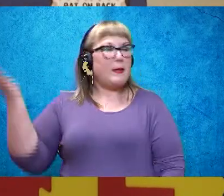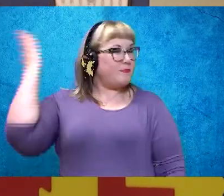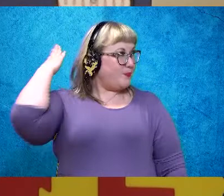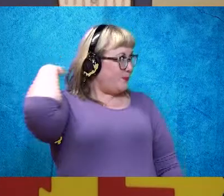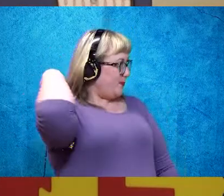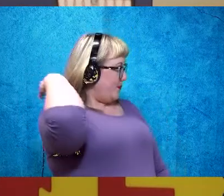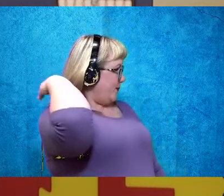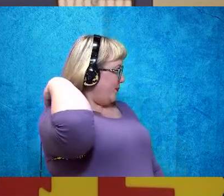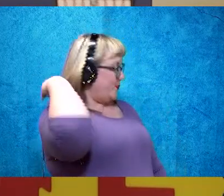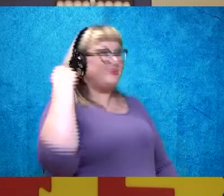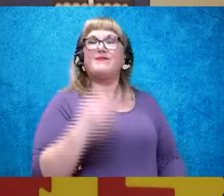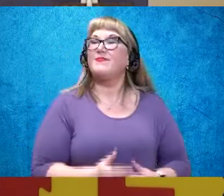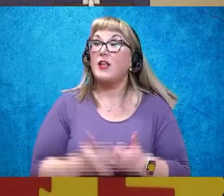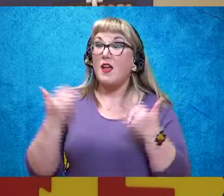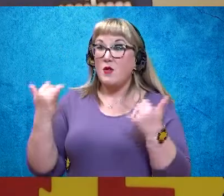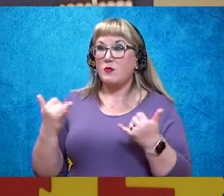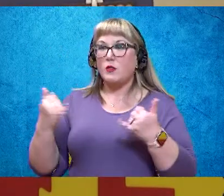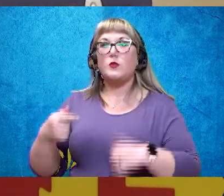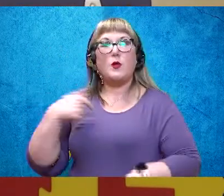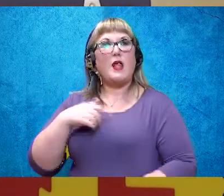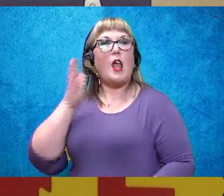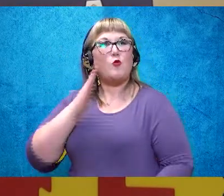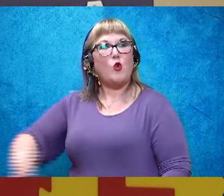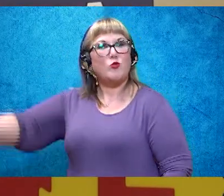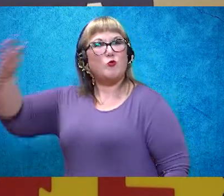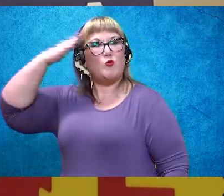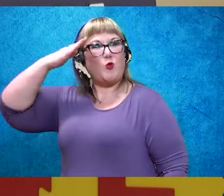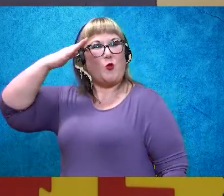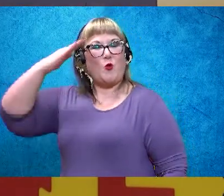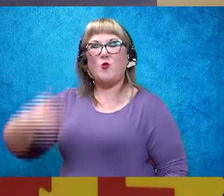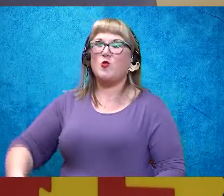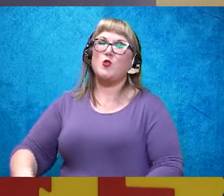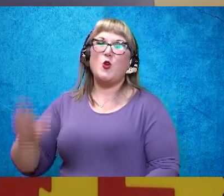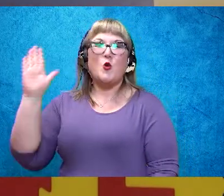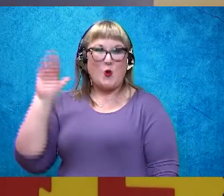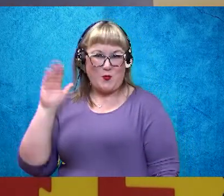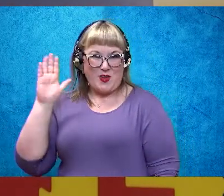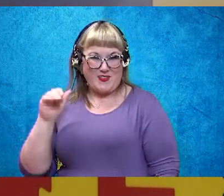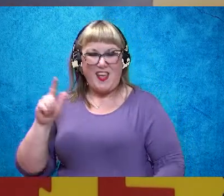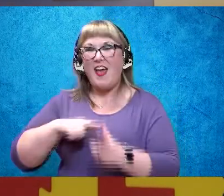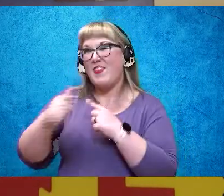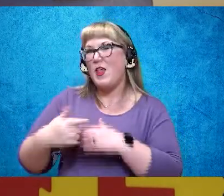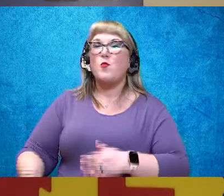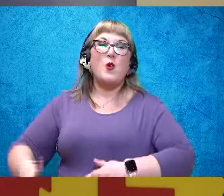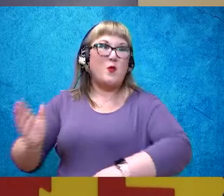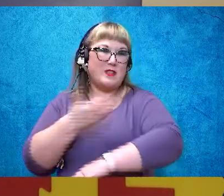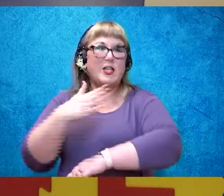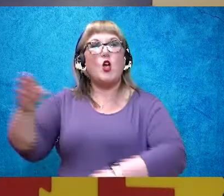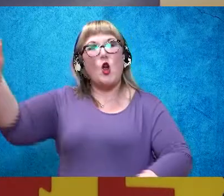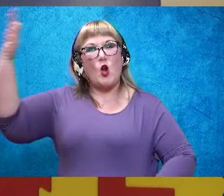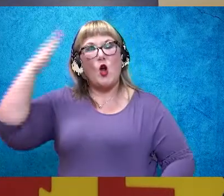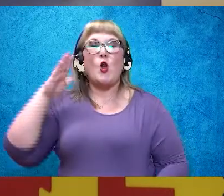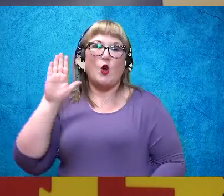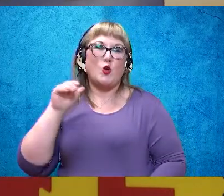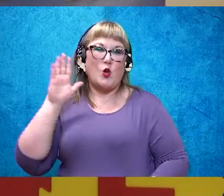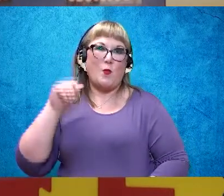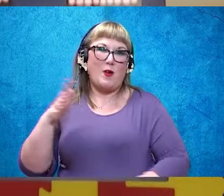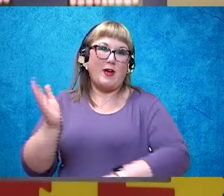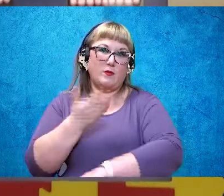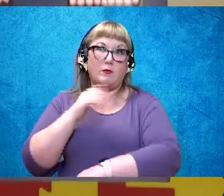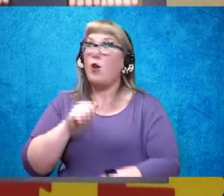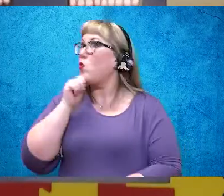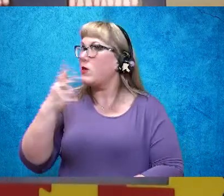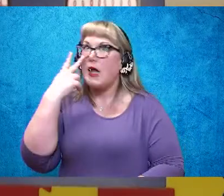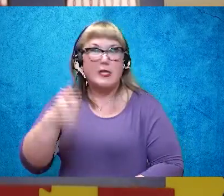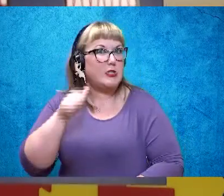back. Today, I'm going to salute you goodbye, and then we'll sing our goodbye song. Remember, we won't see you